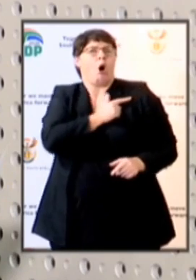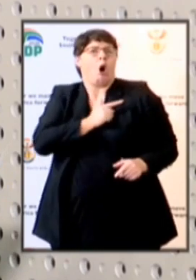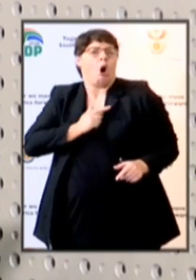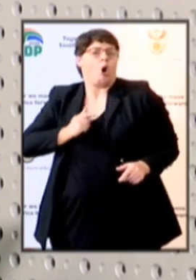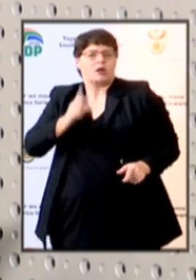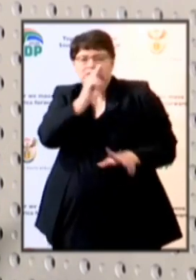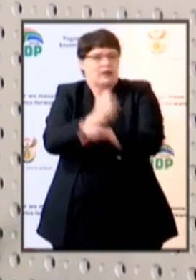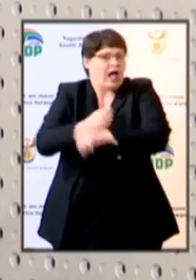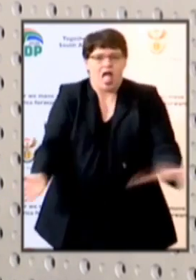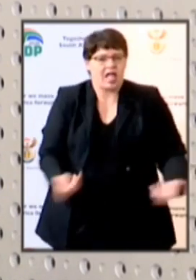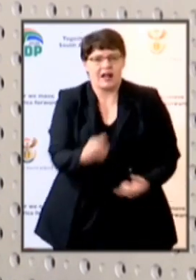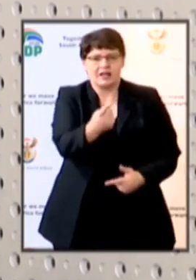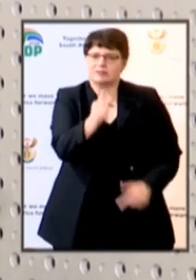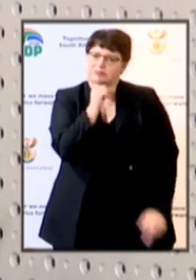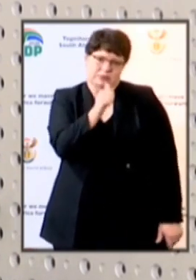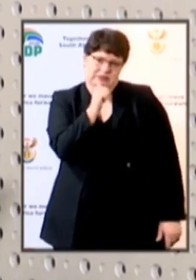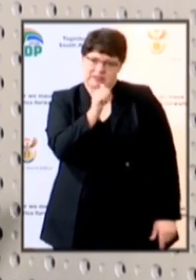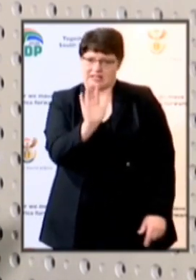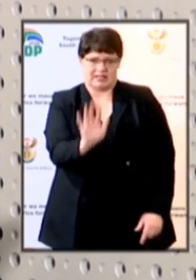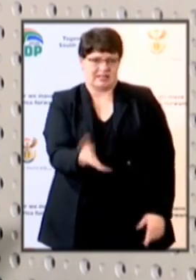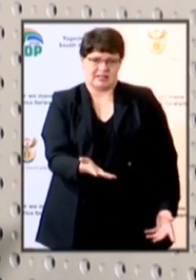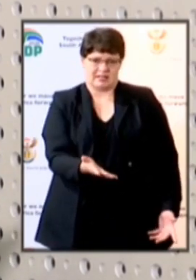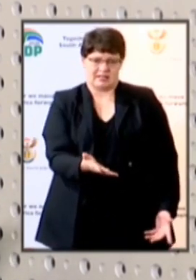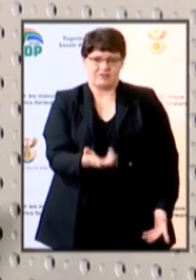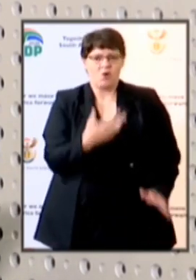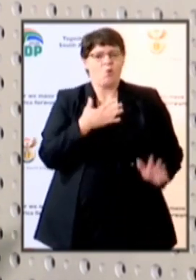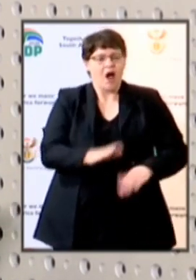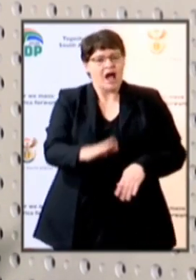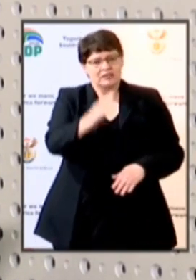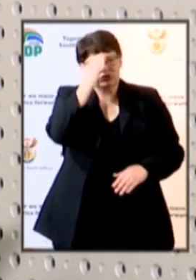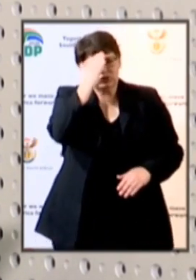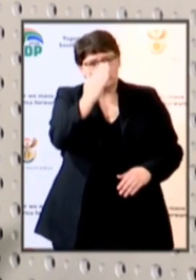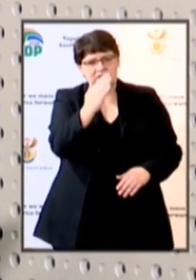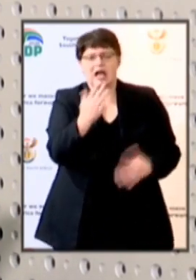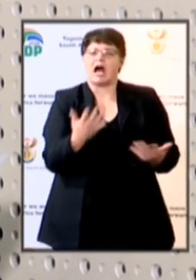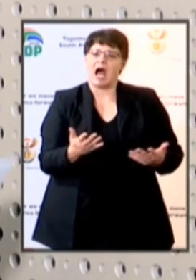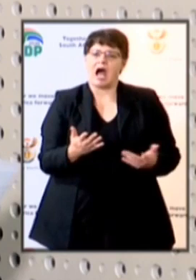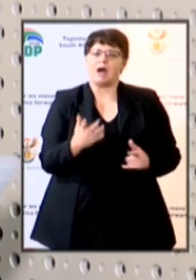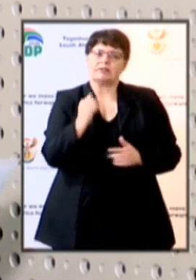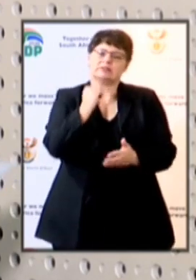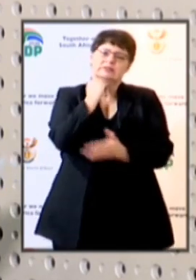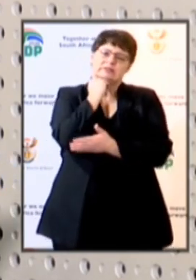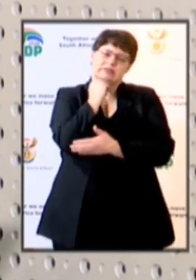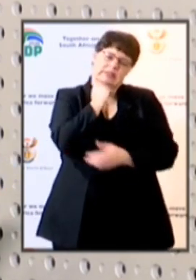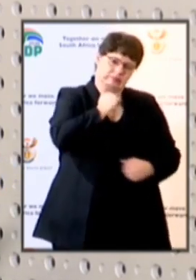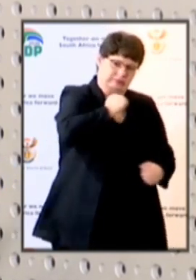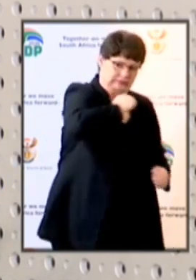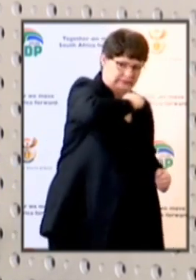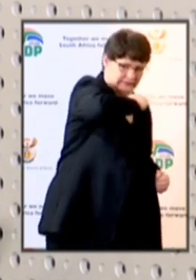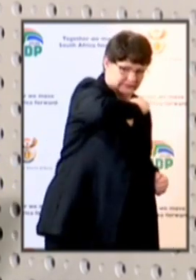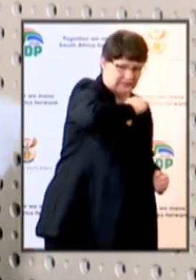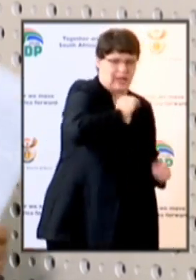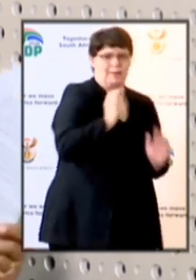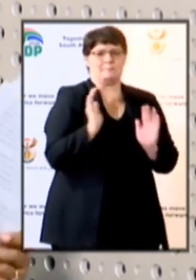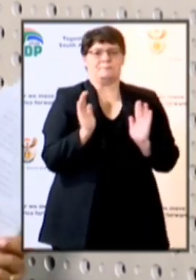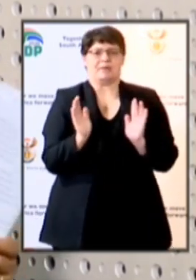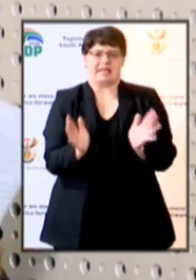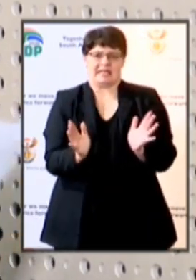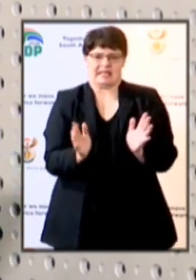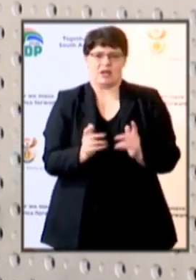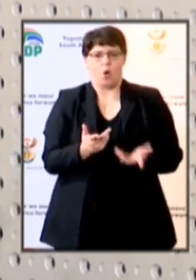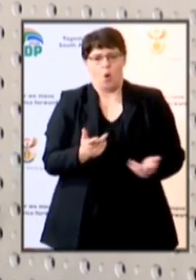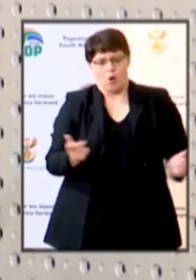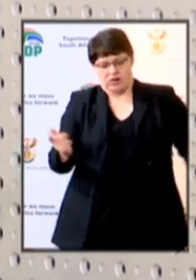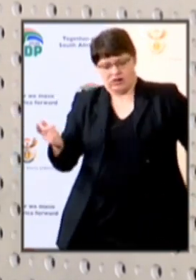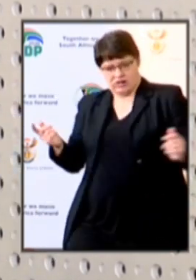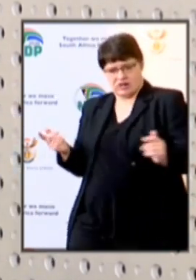not, if you want to really greet and with touching the person, you can do it with your elbow or with your